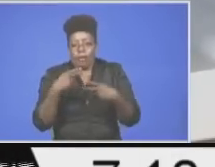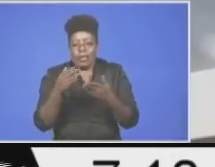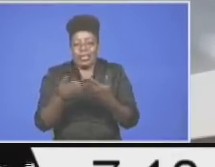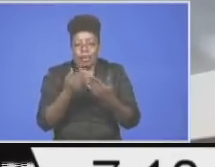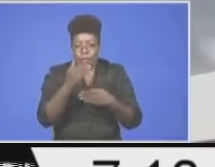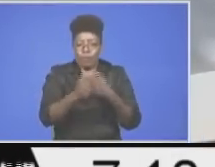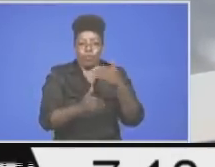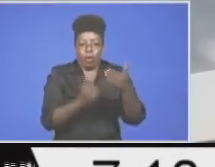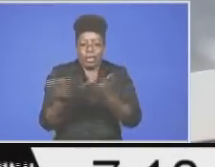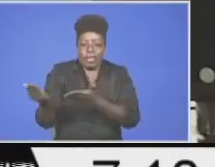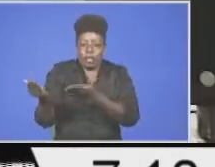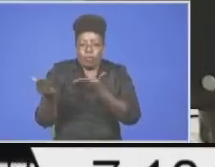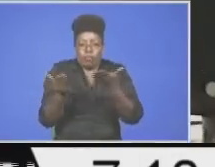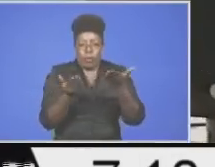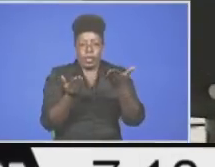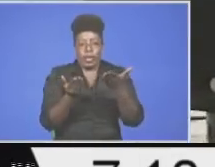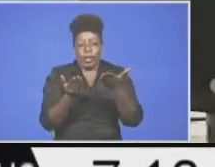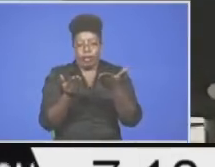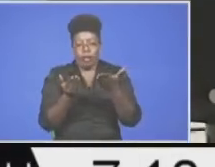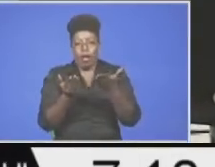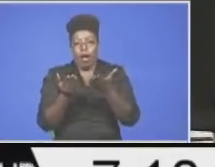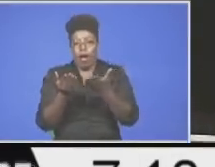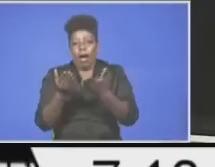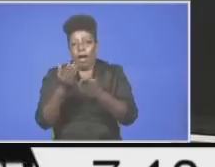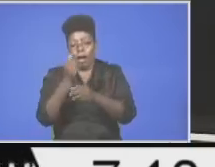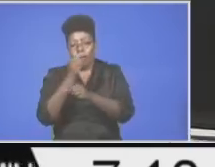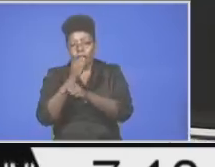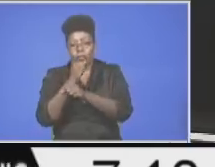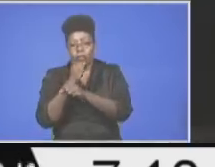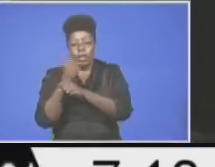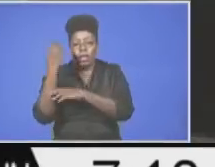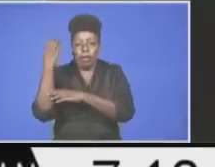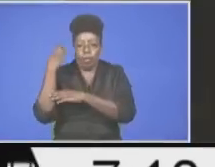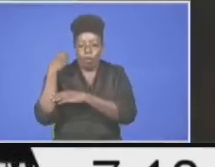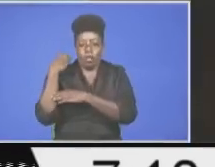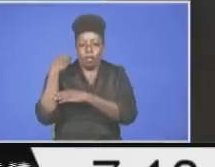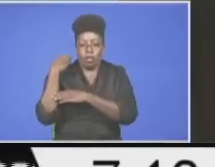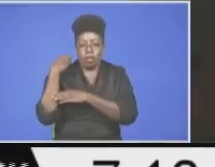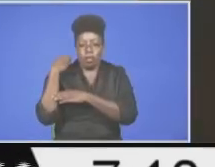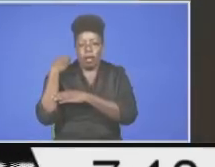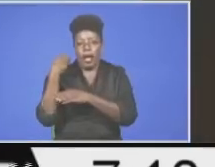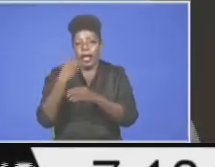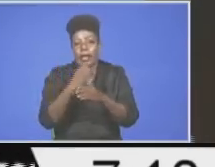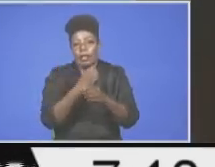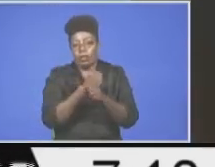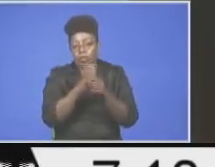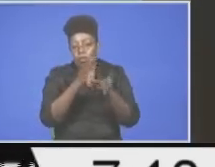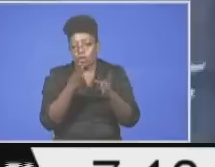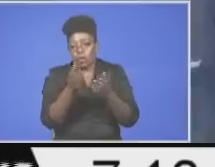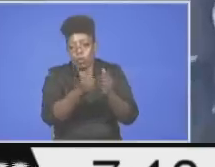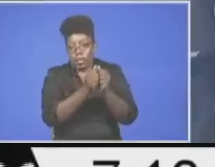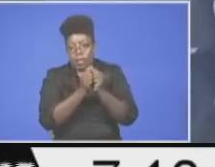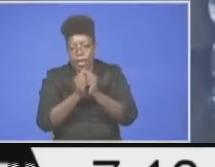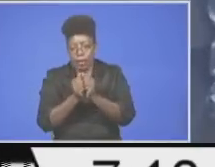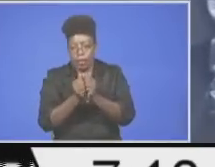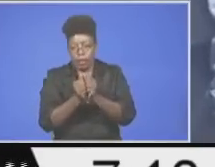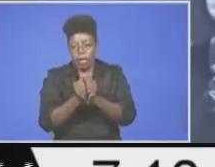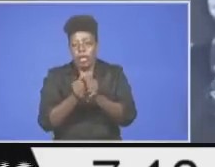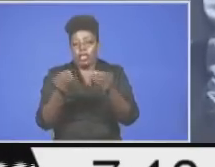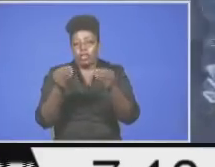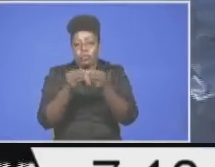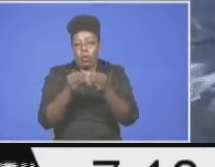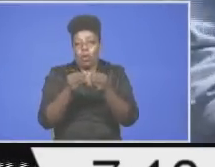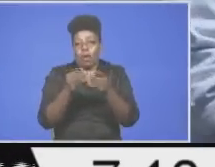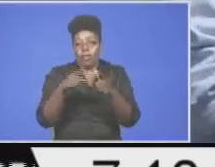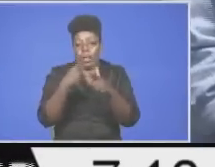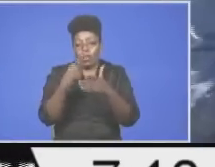of bringing companies and potential employees together. He says it's done more for the Bahamian people in a year than the PLP did in 5 years